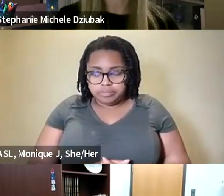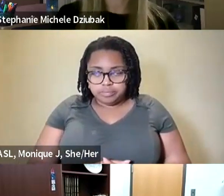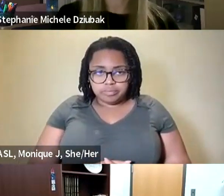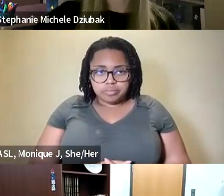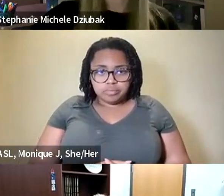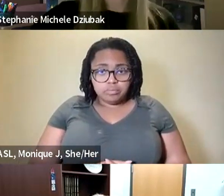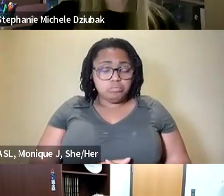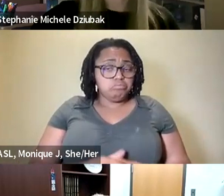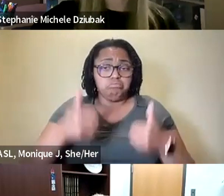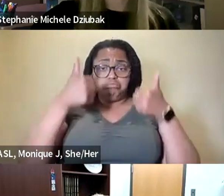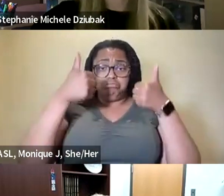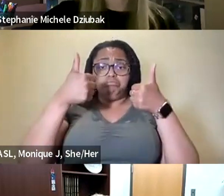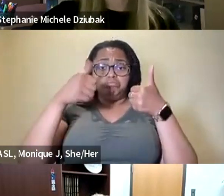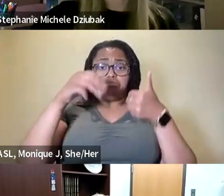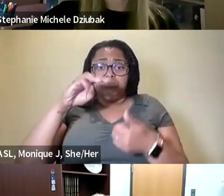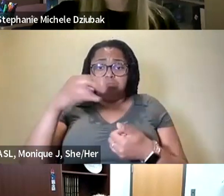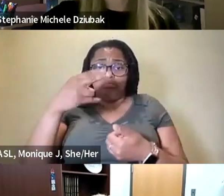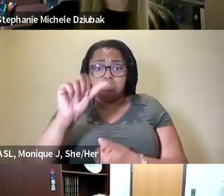That sounds great, Misha.